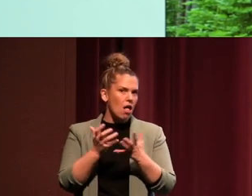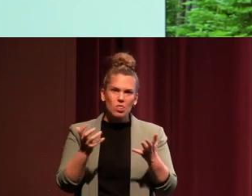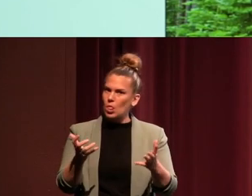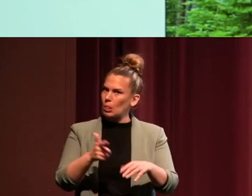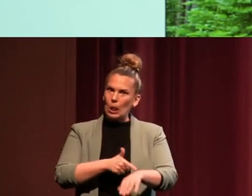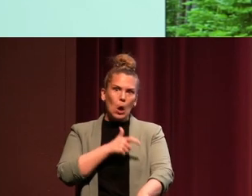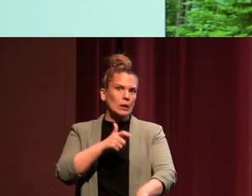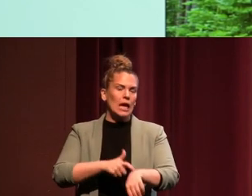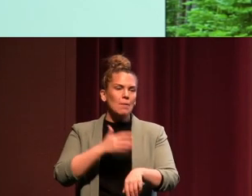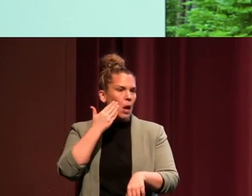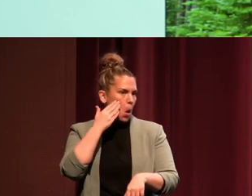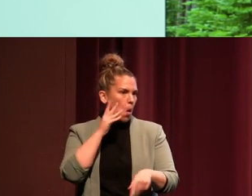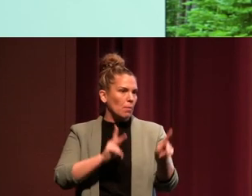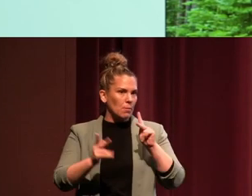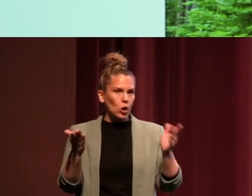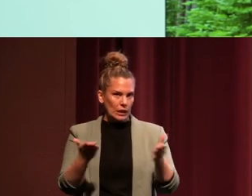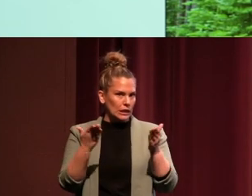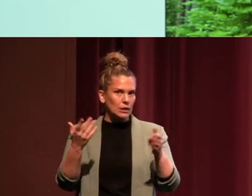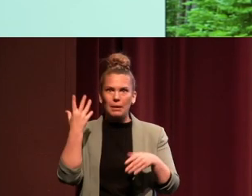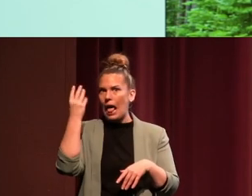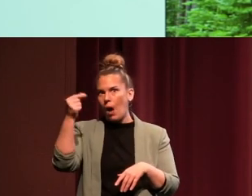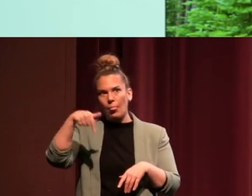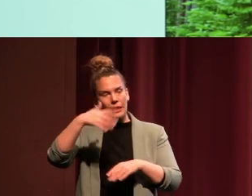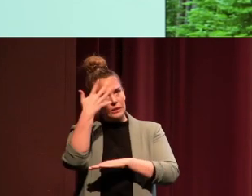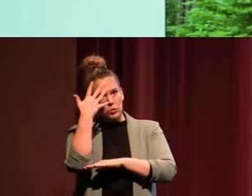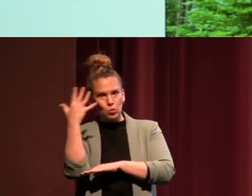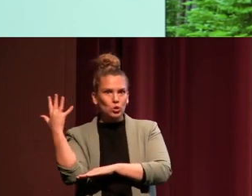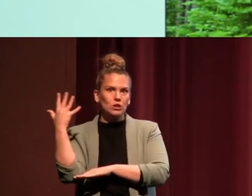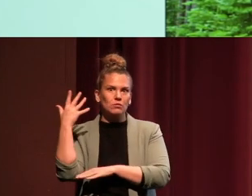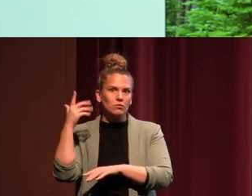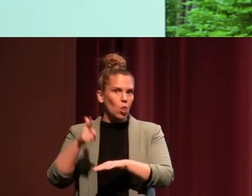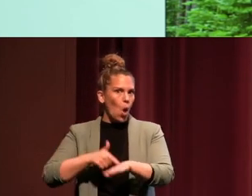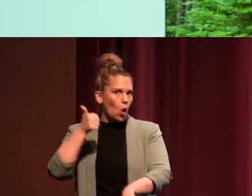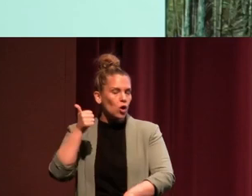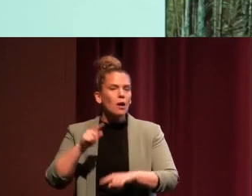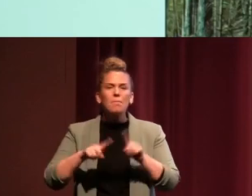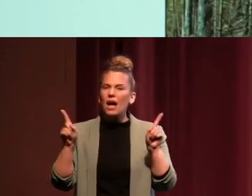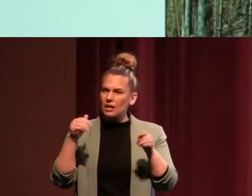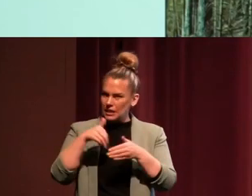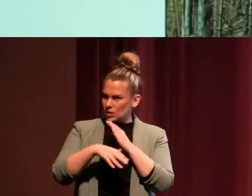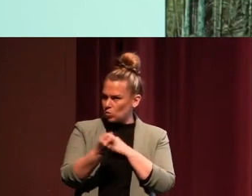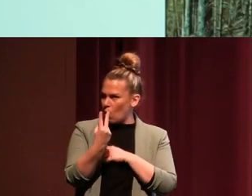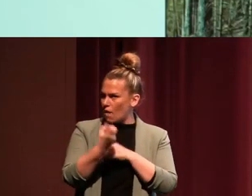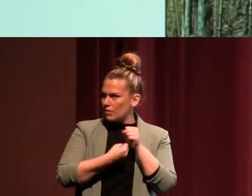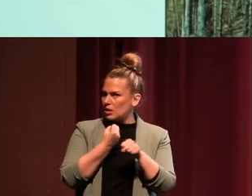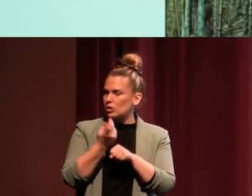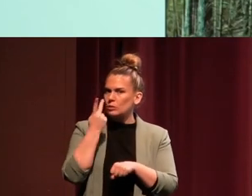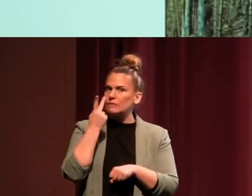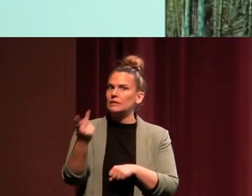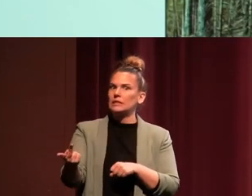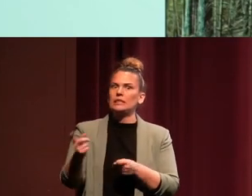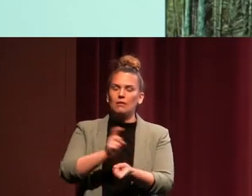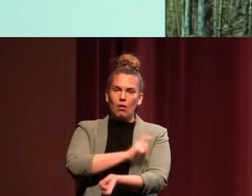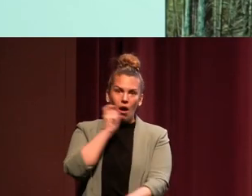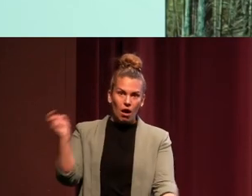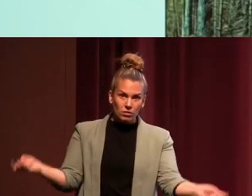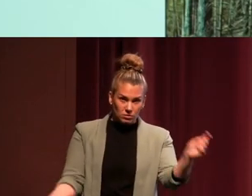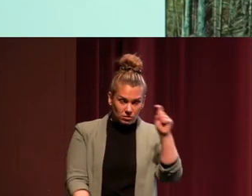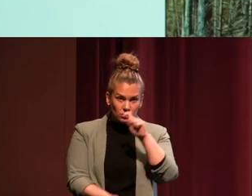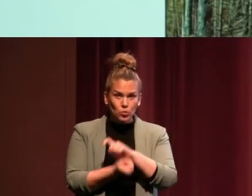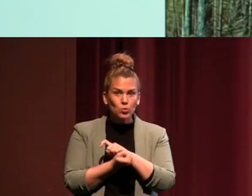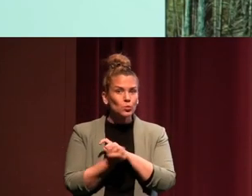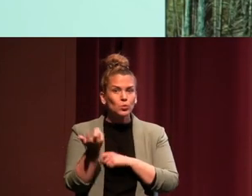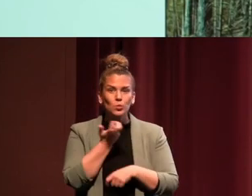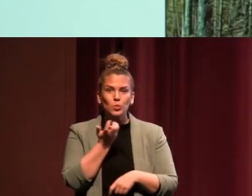I know there's people here that have been out in these woods for longer. But even in those 12 years, we've seen dramatic change. Here's that